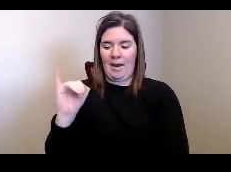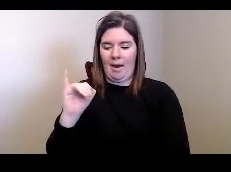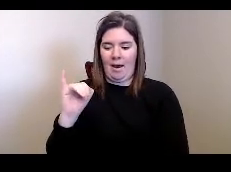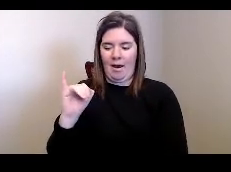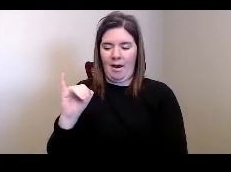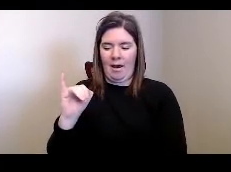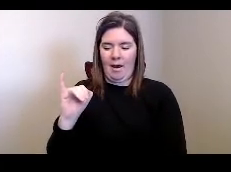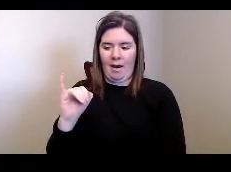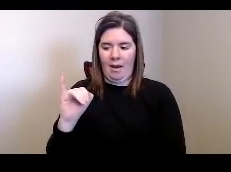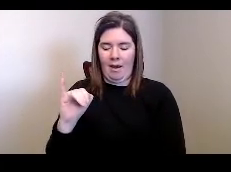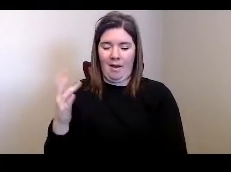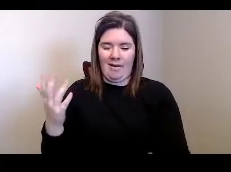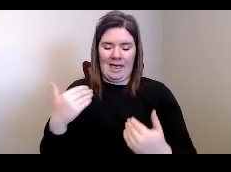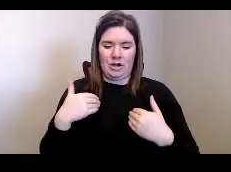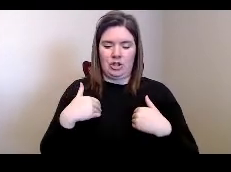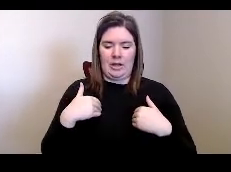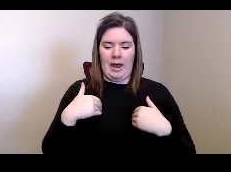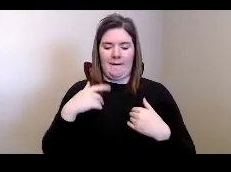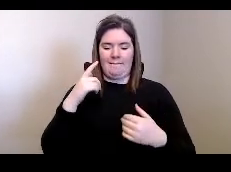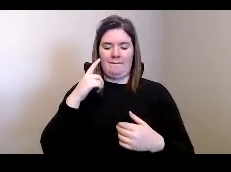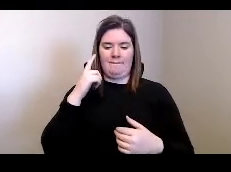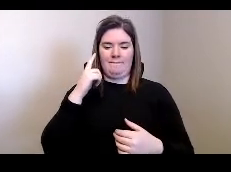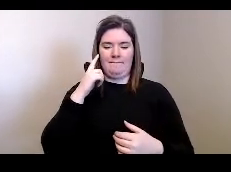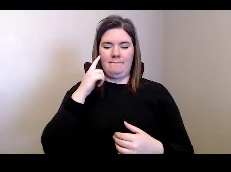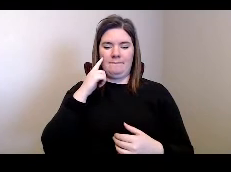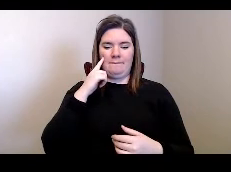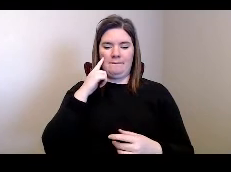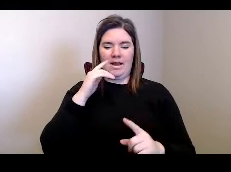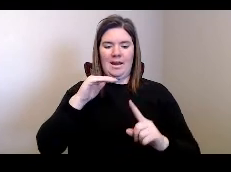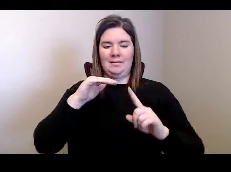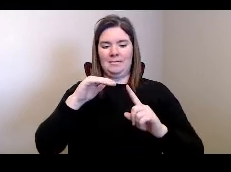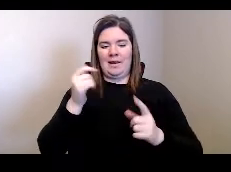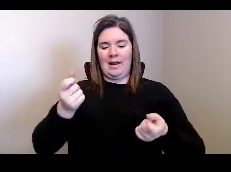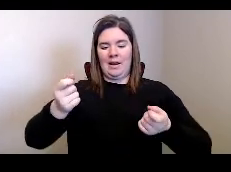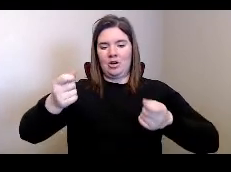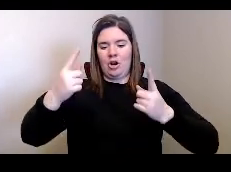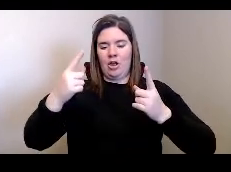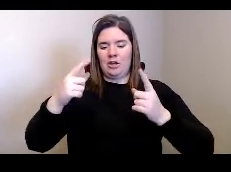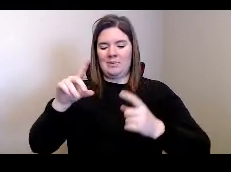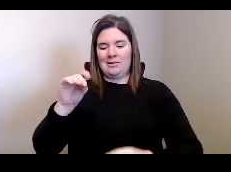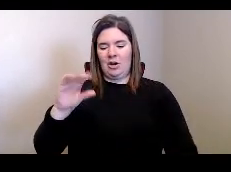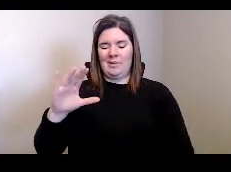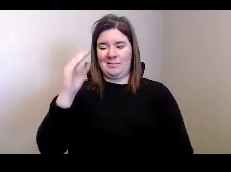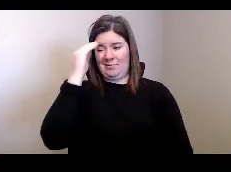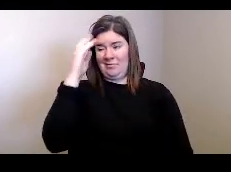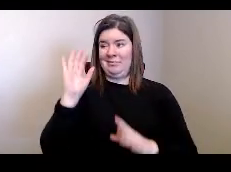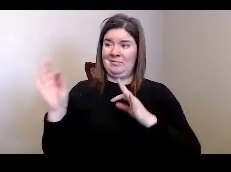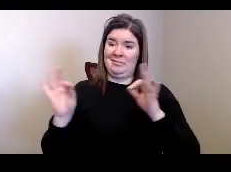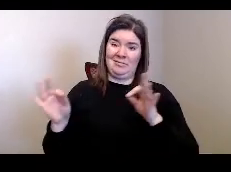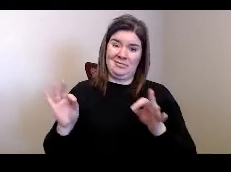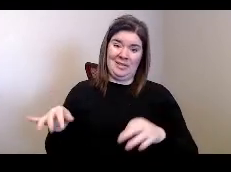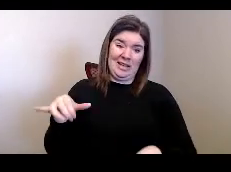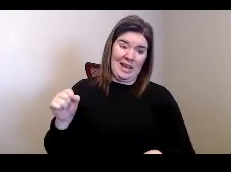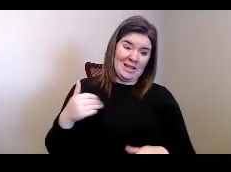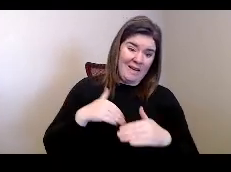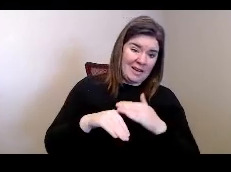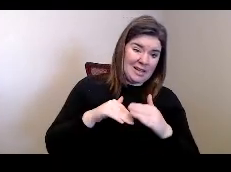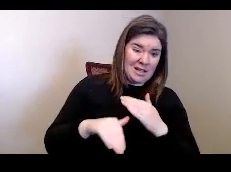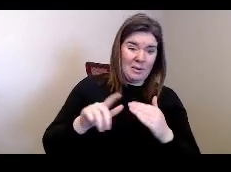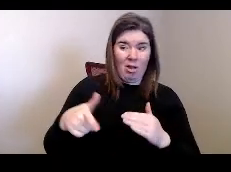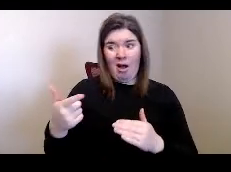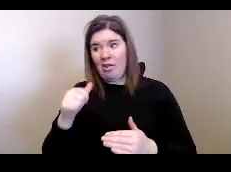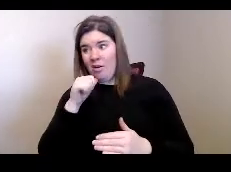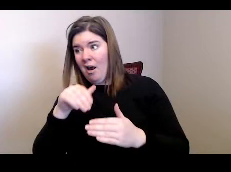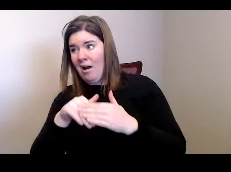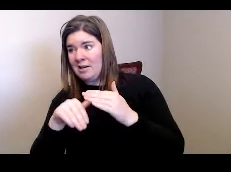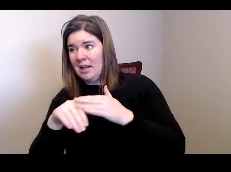how accessible their application is. It'll tell you pitfalls it might have and areas where it does well. So that might be something to